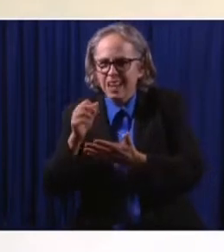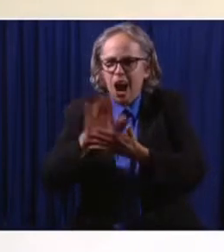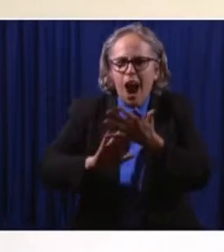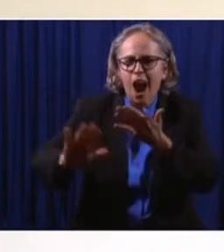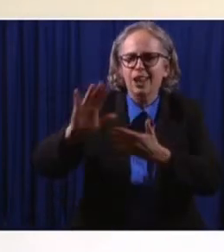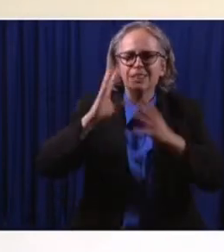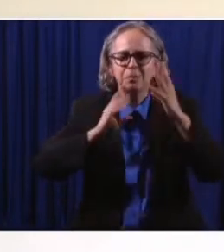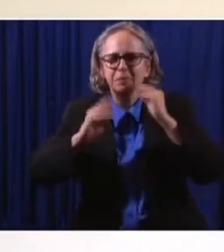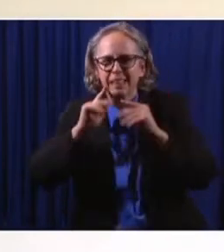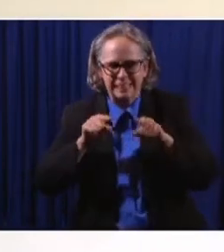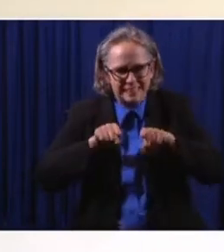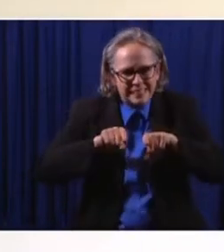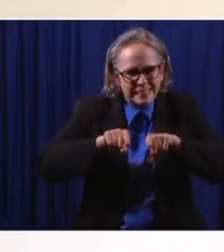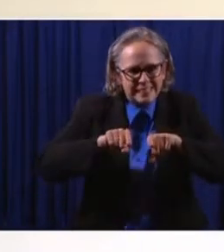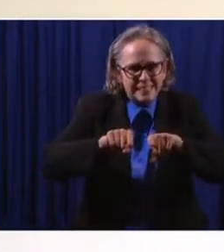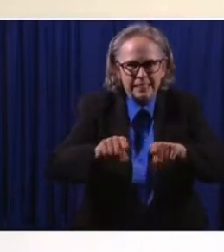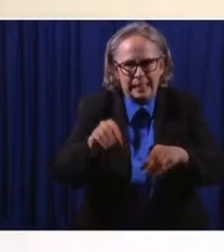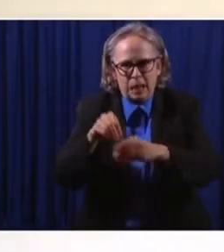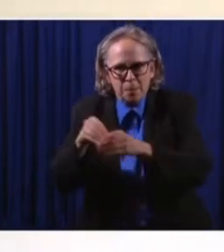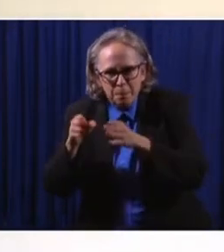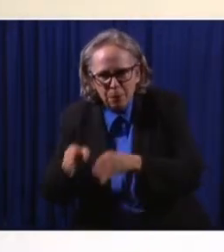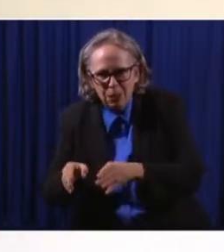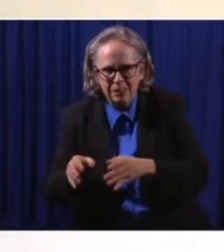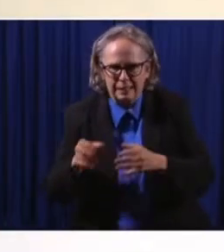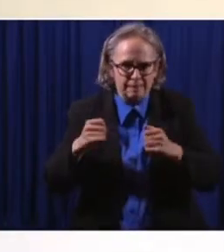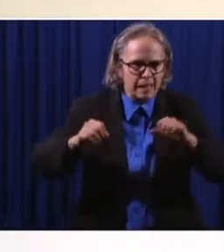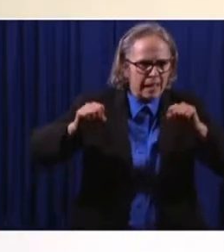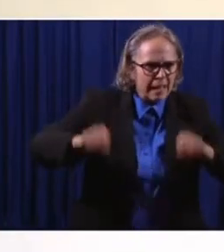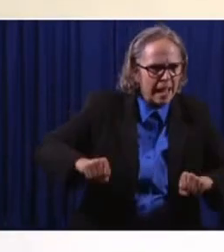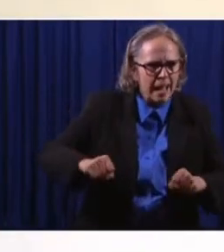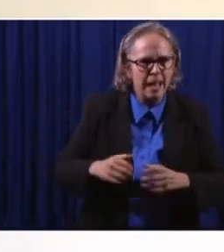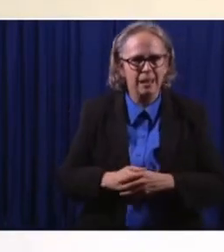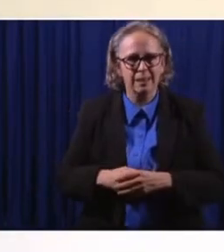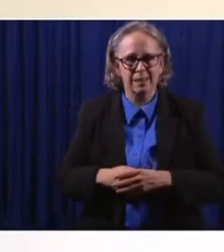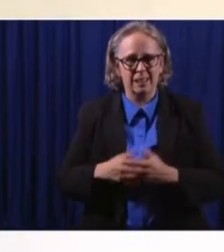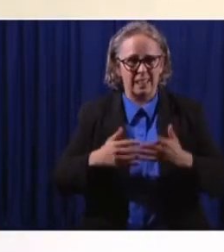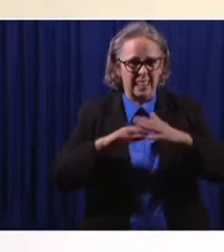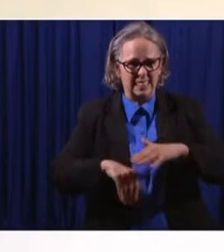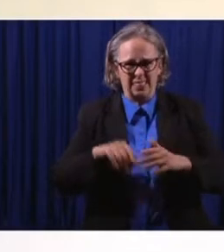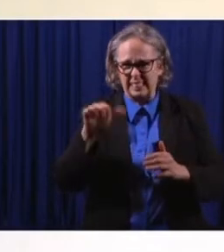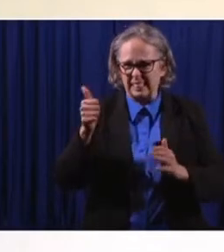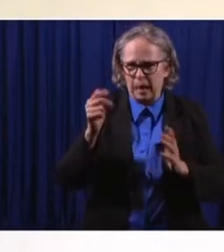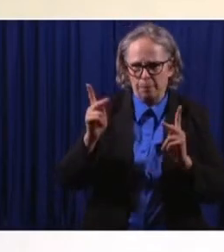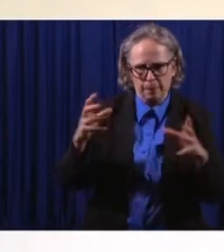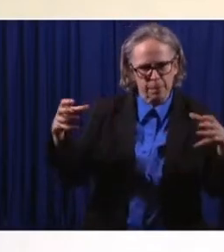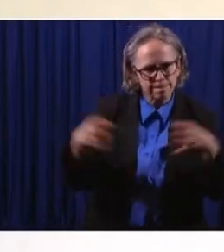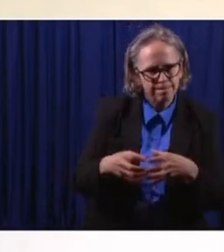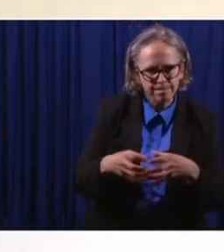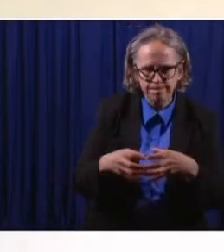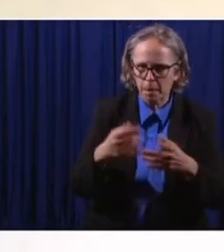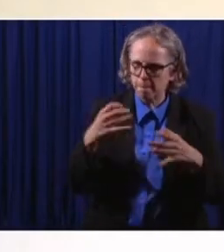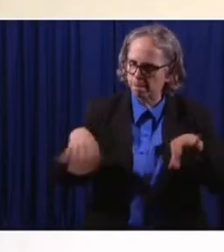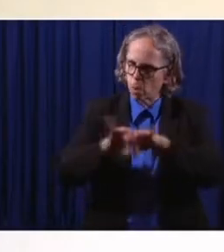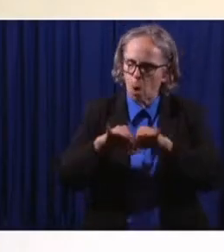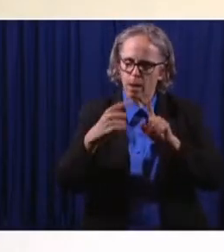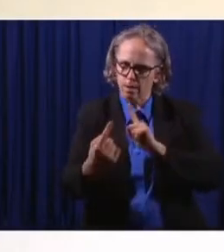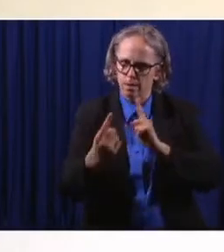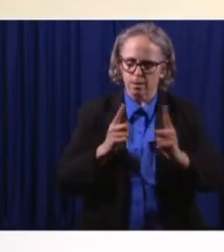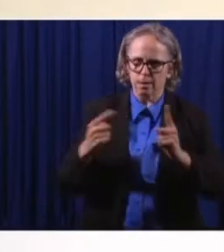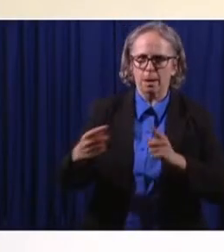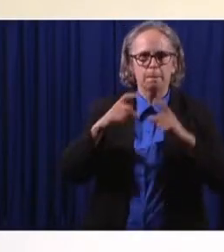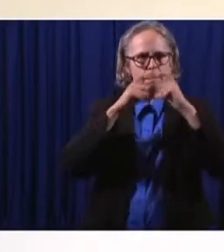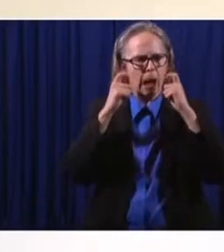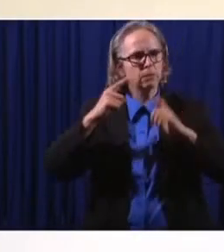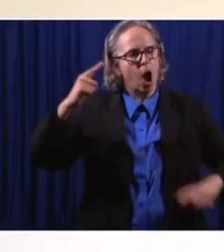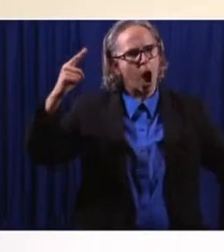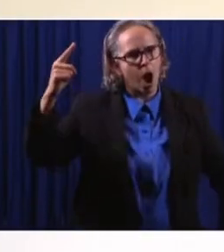person as long as it's a maximum of 10 individuals, 6 feet physical distancing and facial coverings at all times. We've